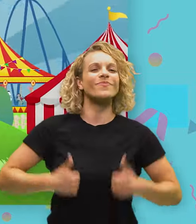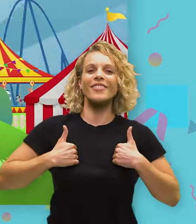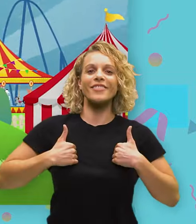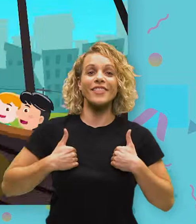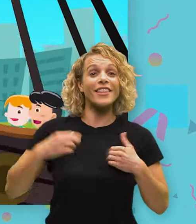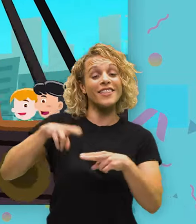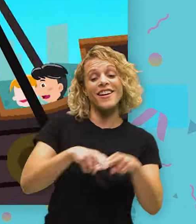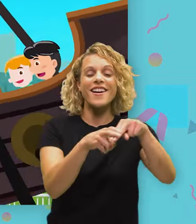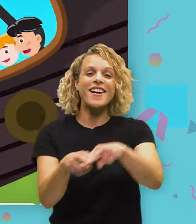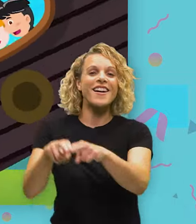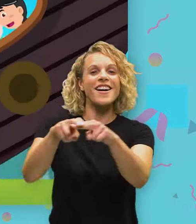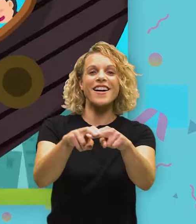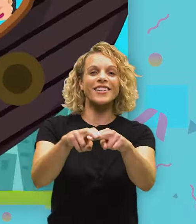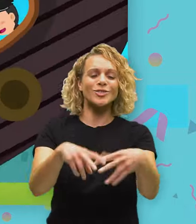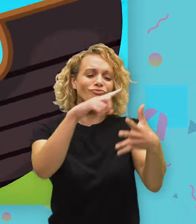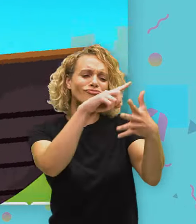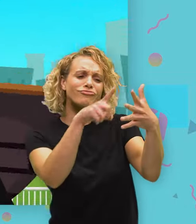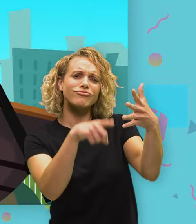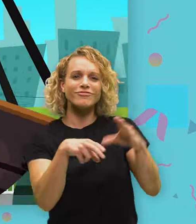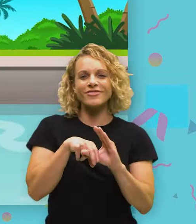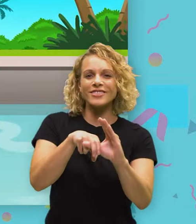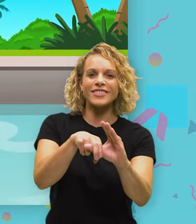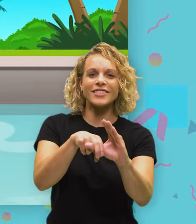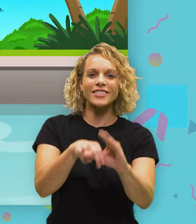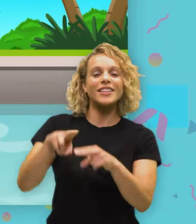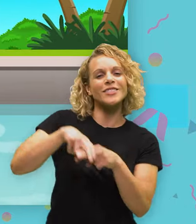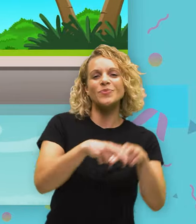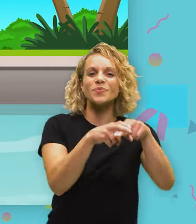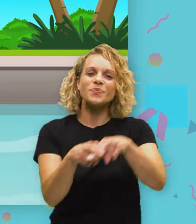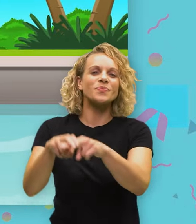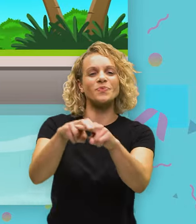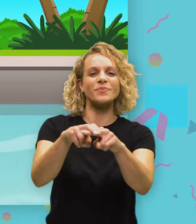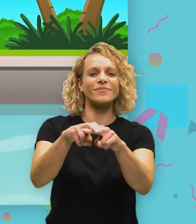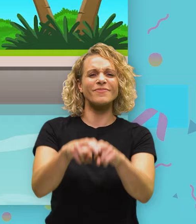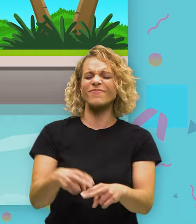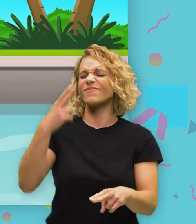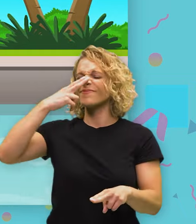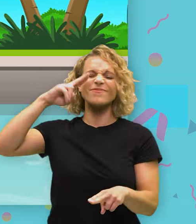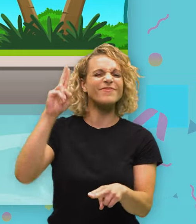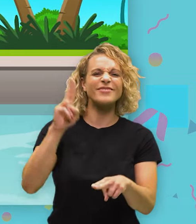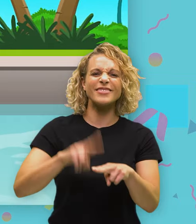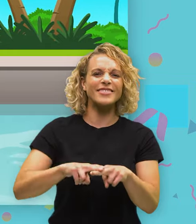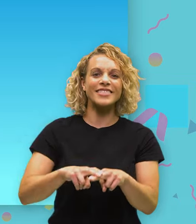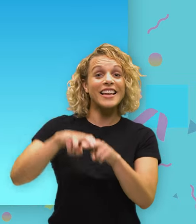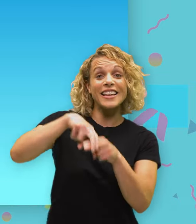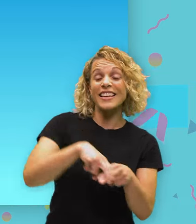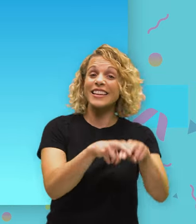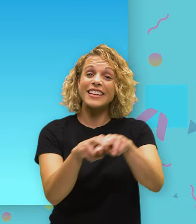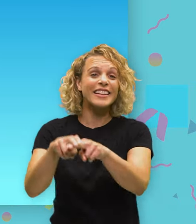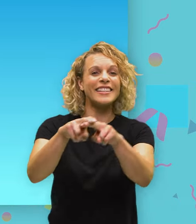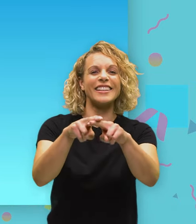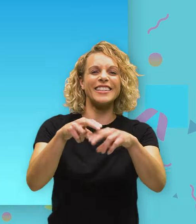of my life. At the theme park, there are so many rides. At the theme park, I have so much fun. At